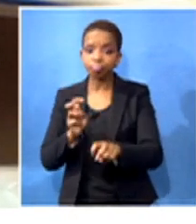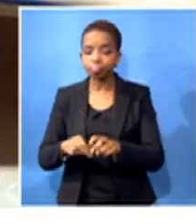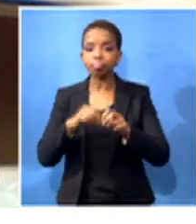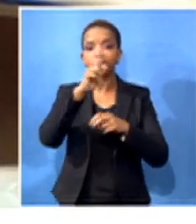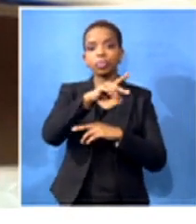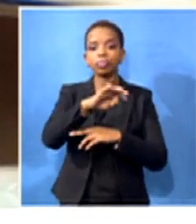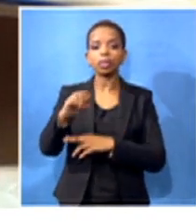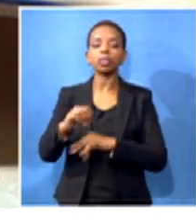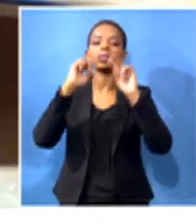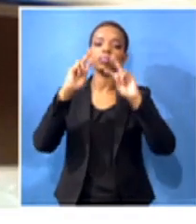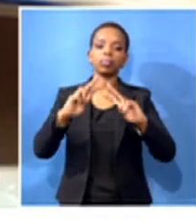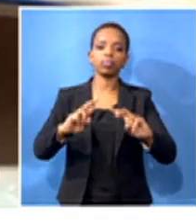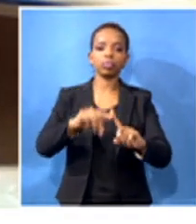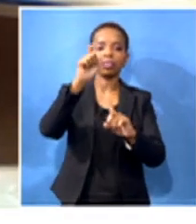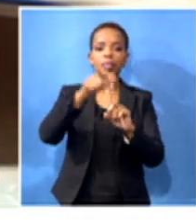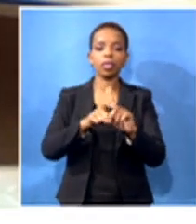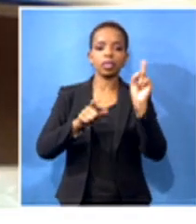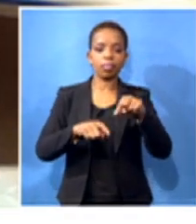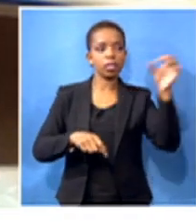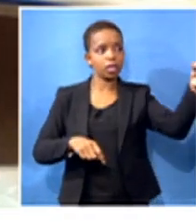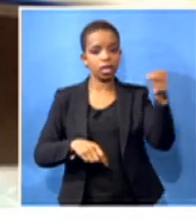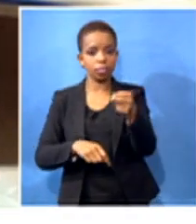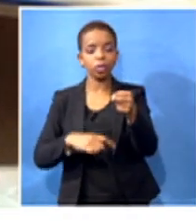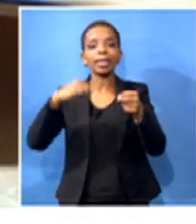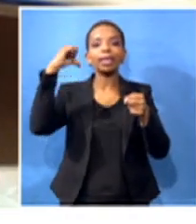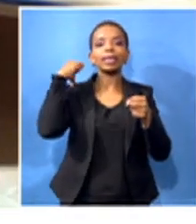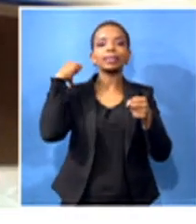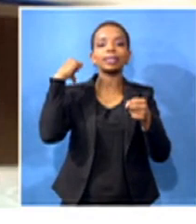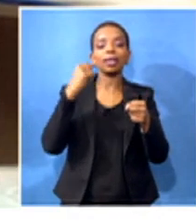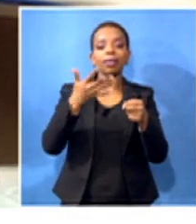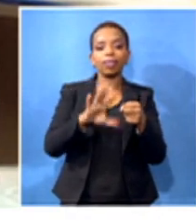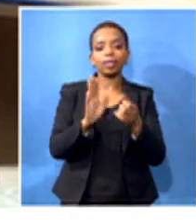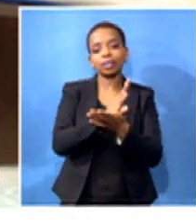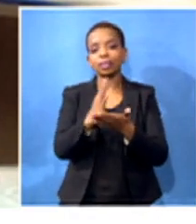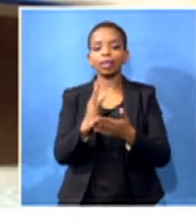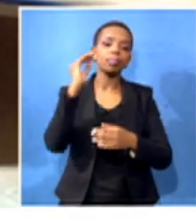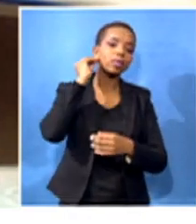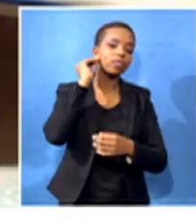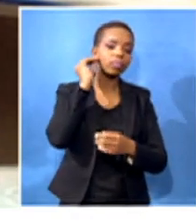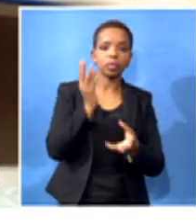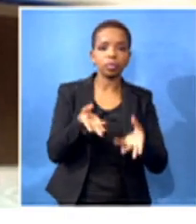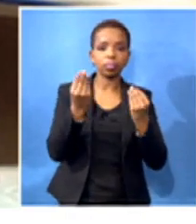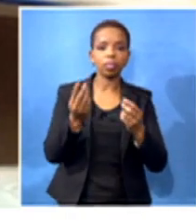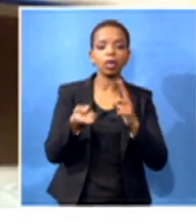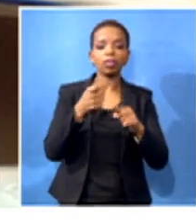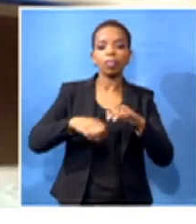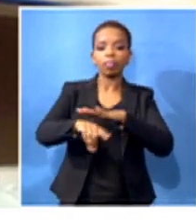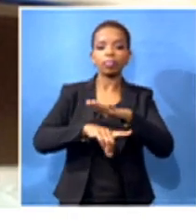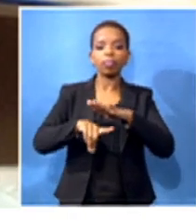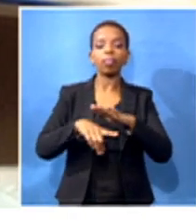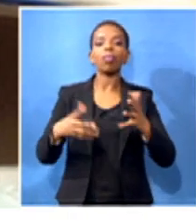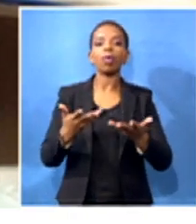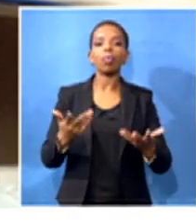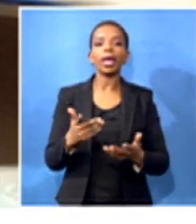missing. And yesterday, we started to receive some information, particularly from the district of Zululand, saying,